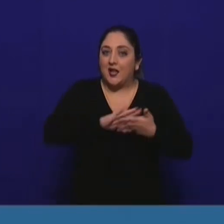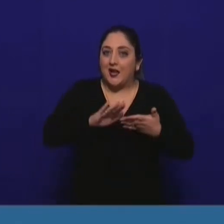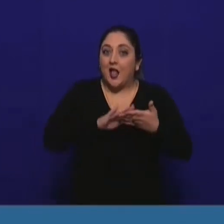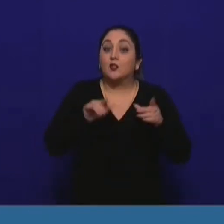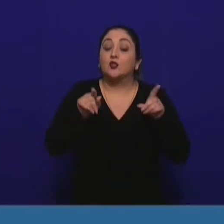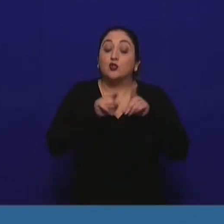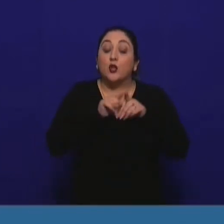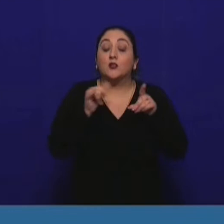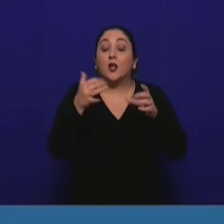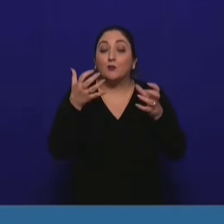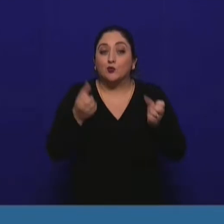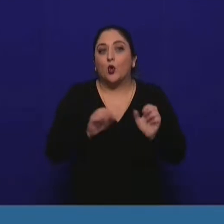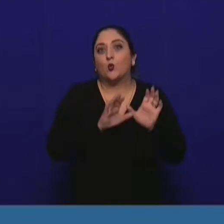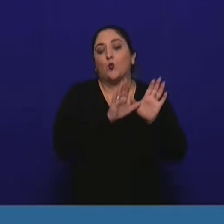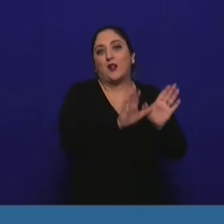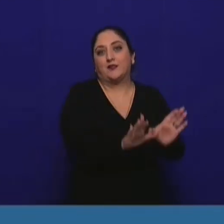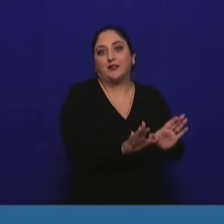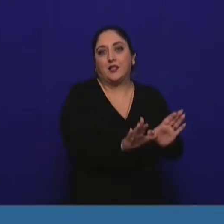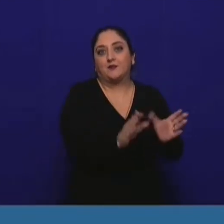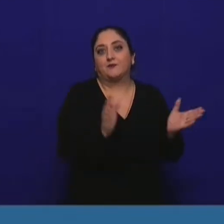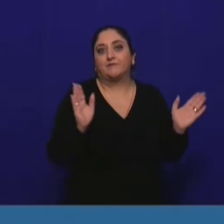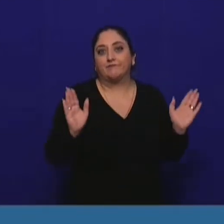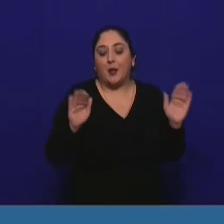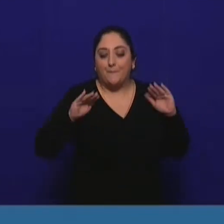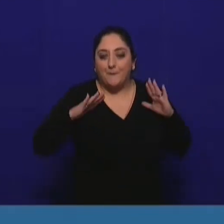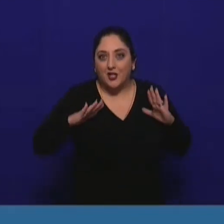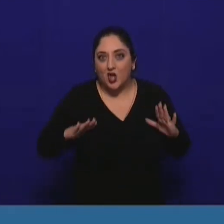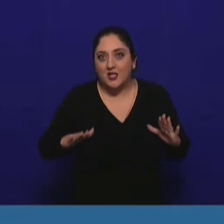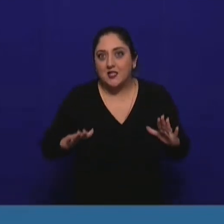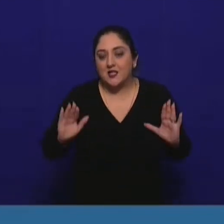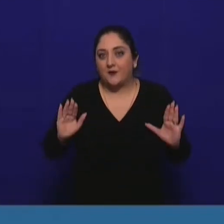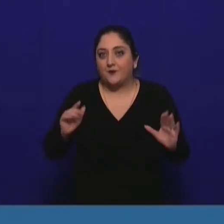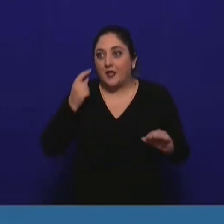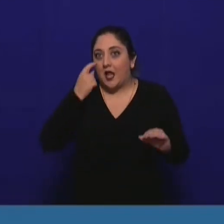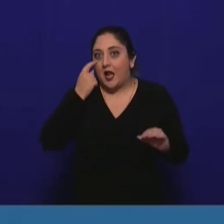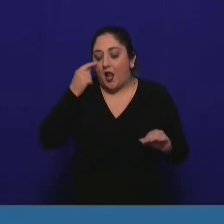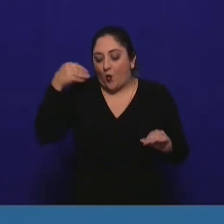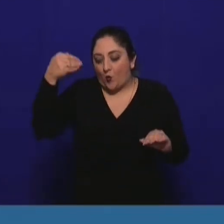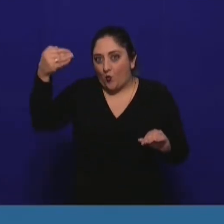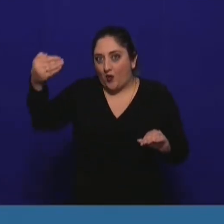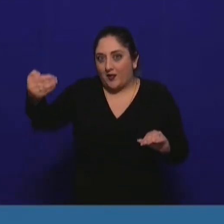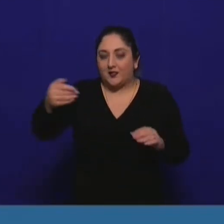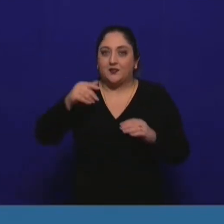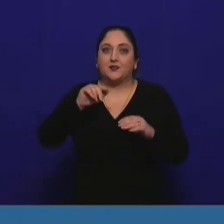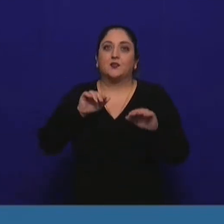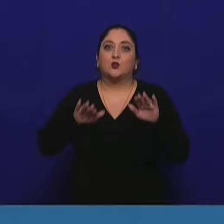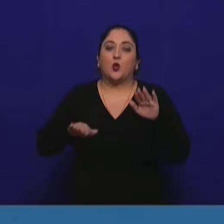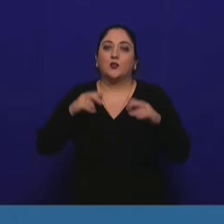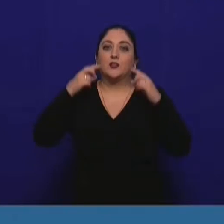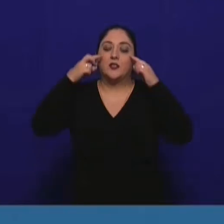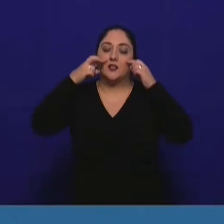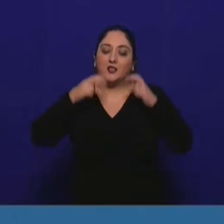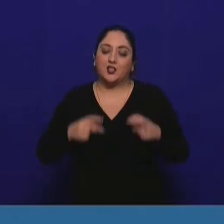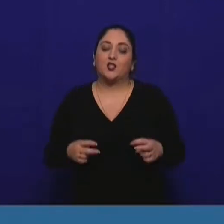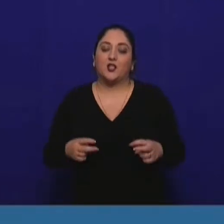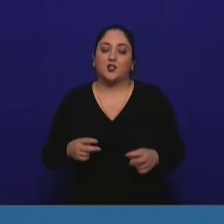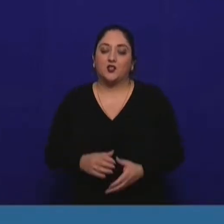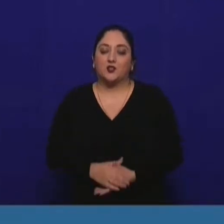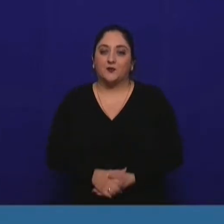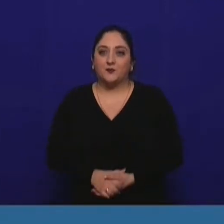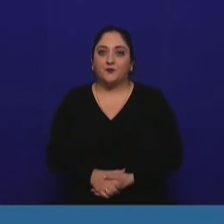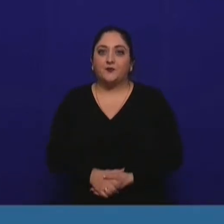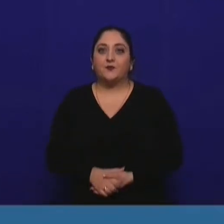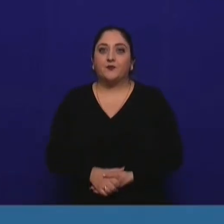dawk il-persuni anke jekk huma mlaqma jridu xorta jekk ikollhom espożizzjoni għal dan il-virus xorta jridu jagħmlu